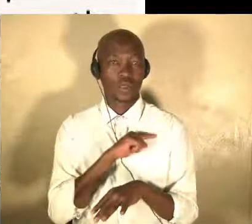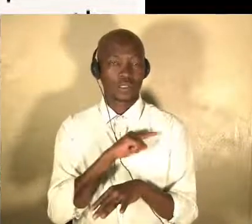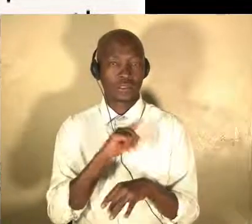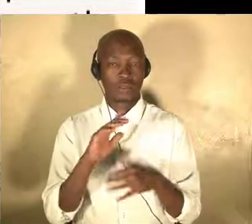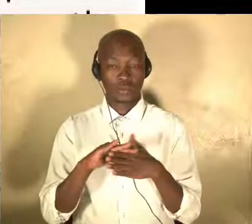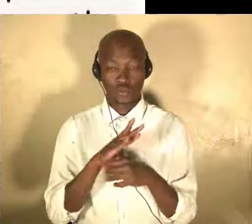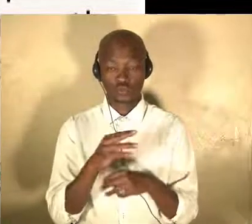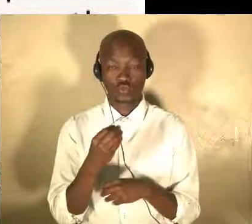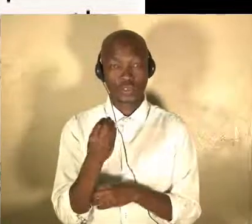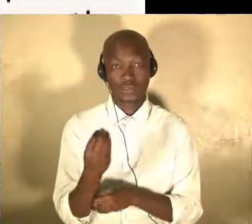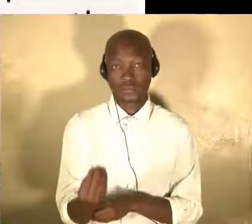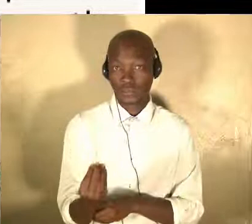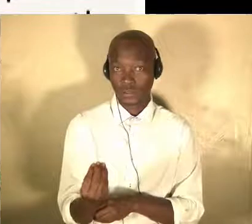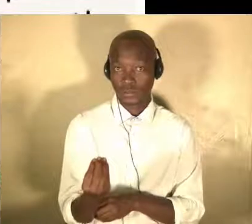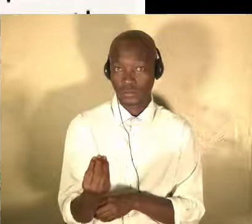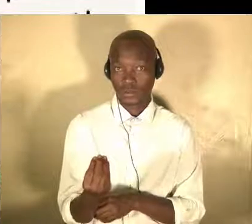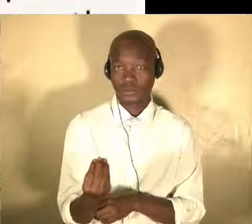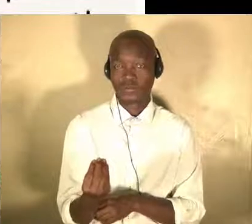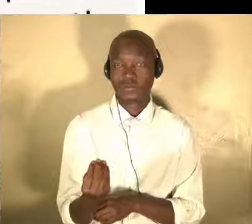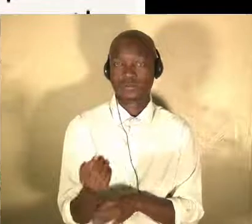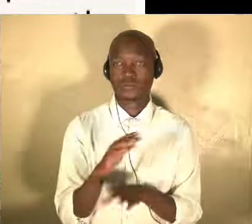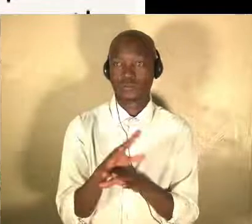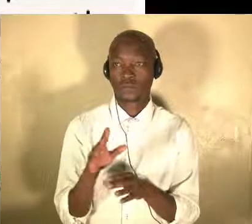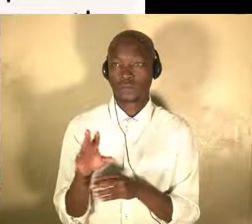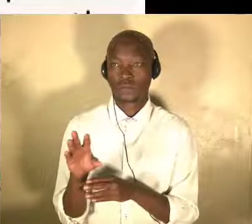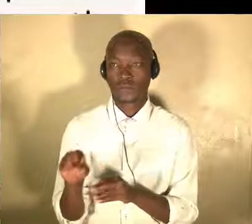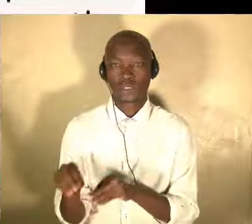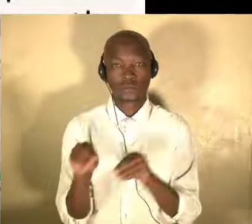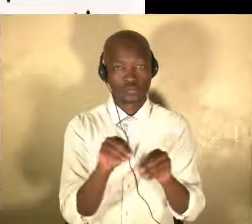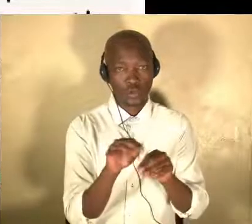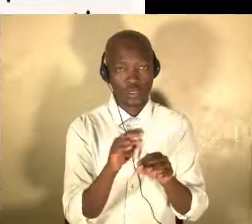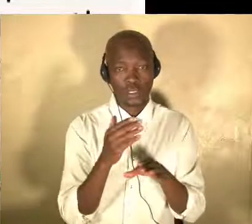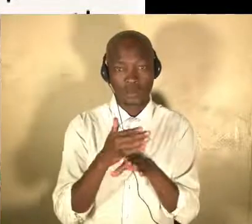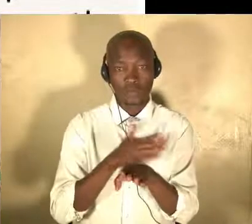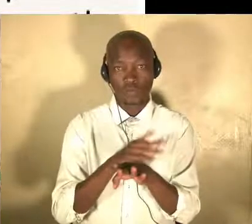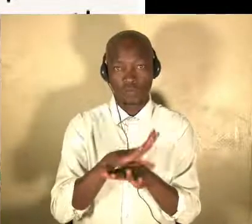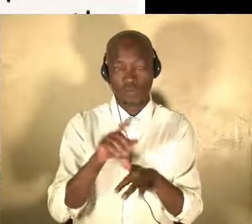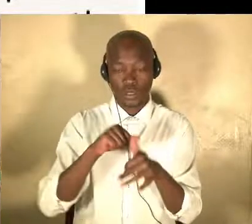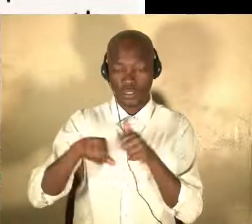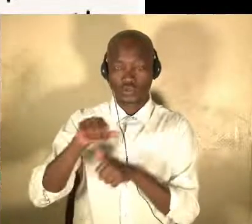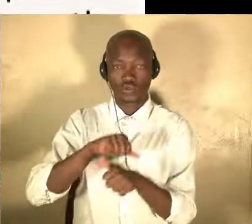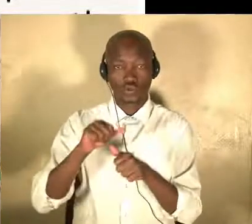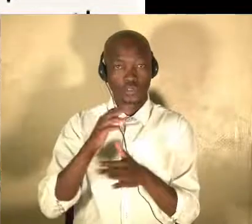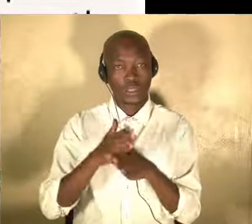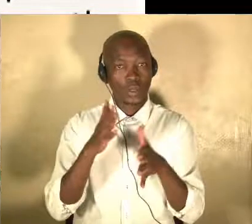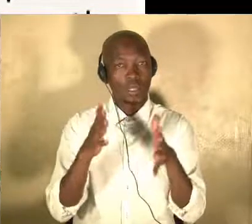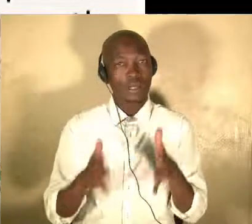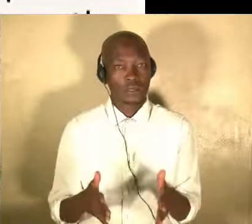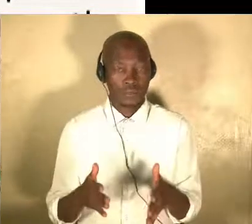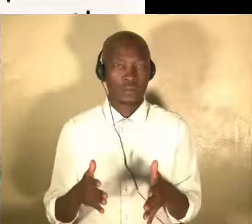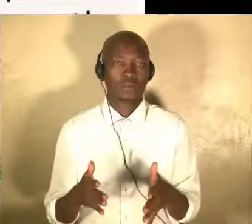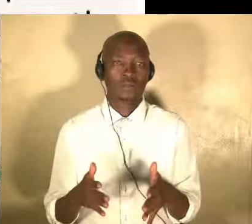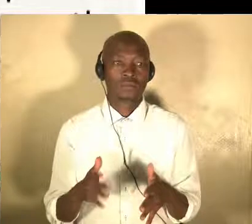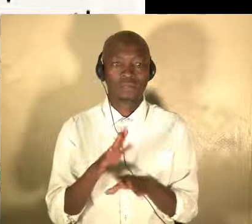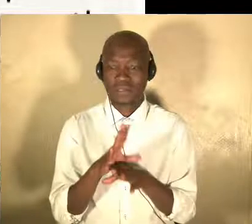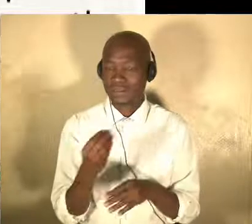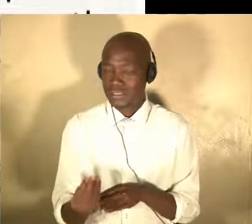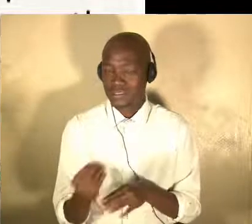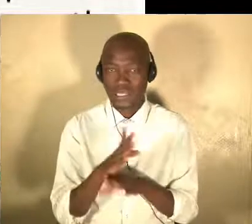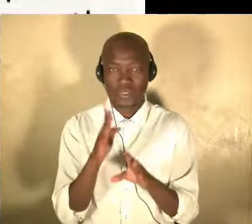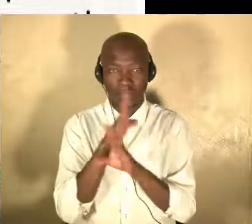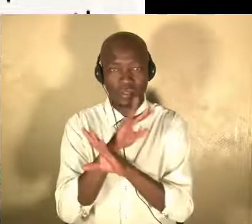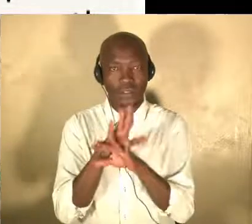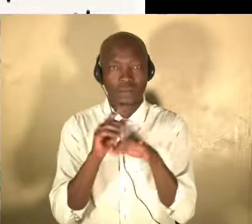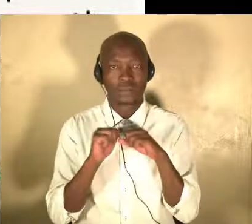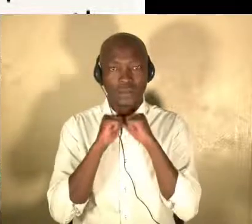a child is brought before a social worker that may be orphaned, it may not necessarily mean